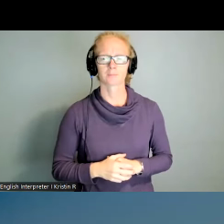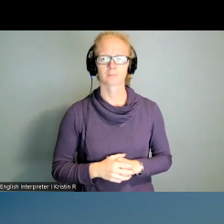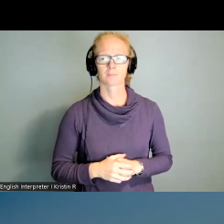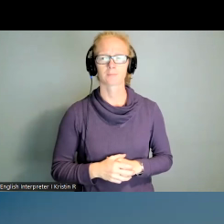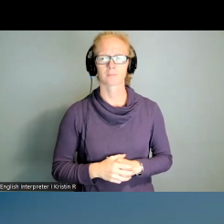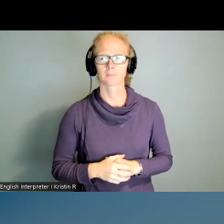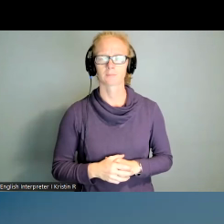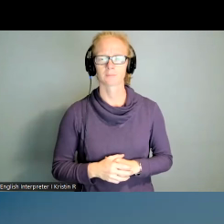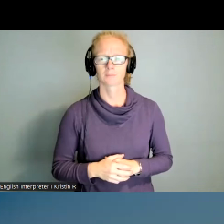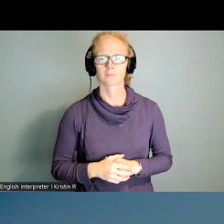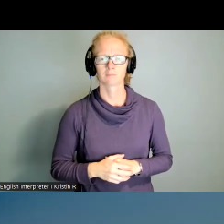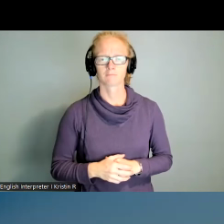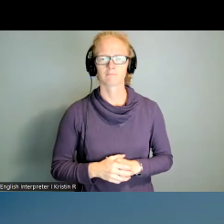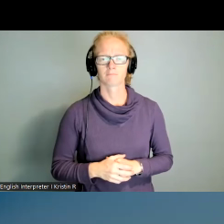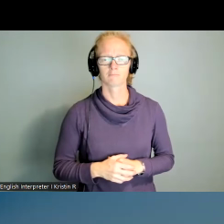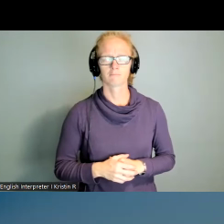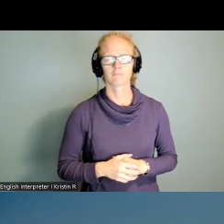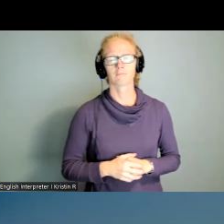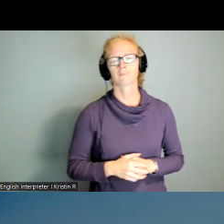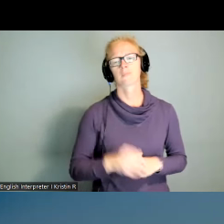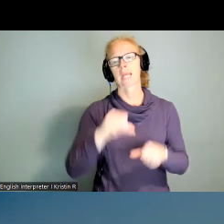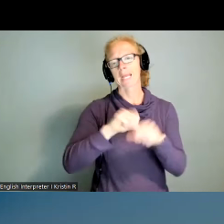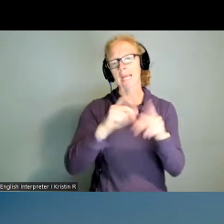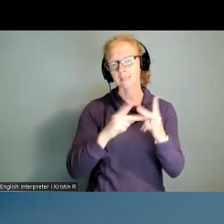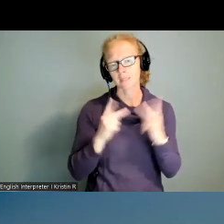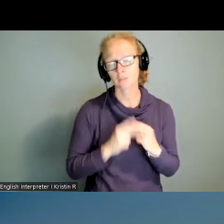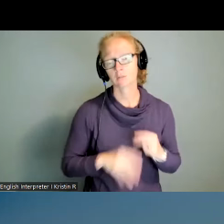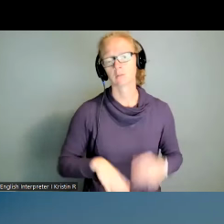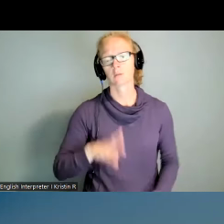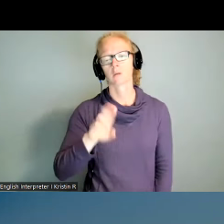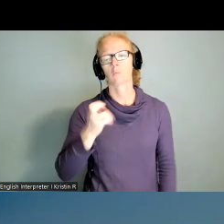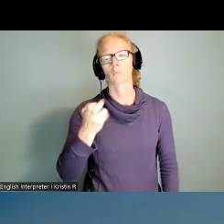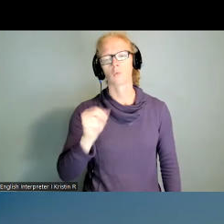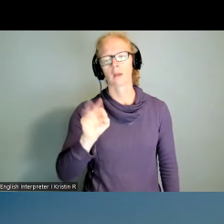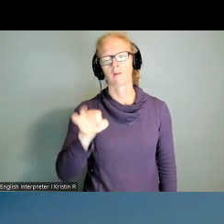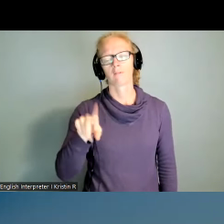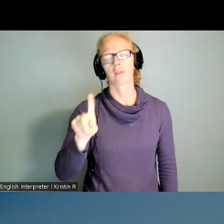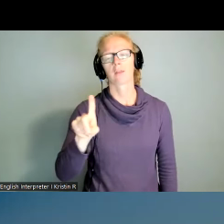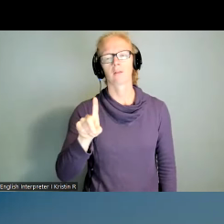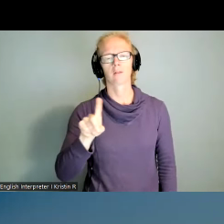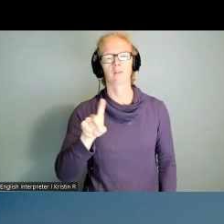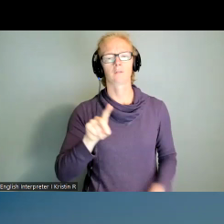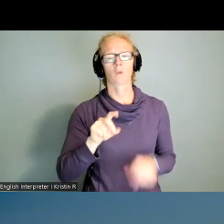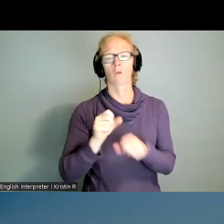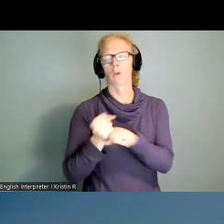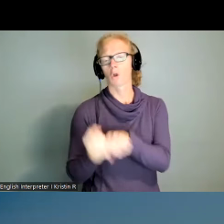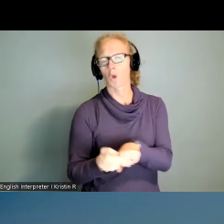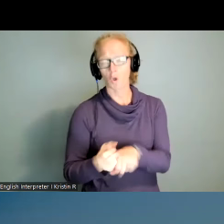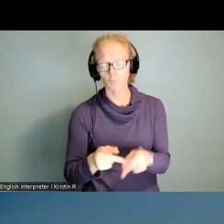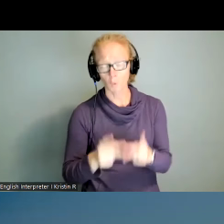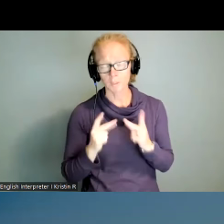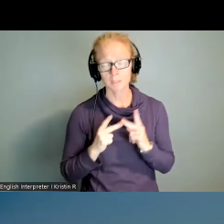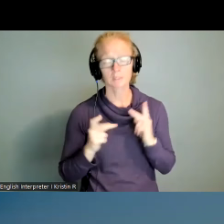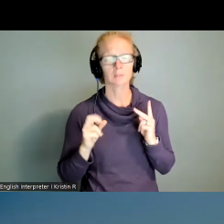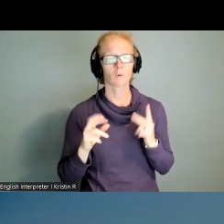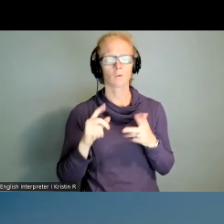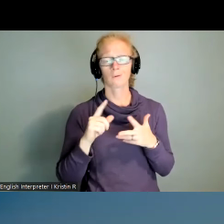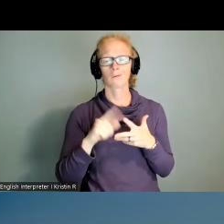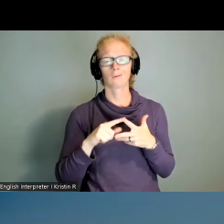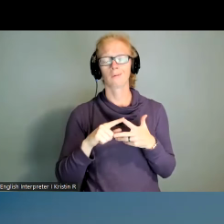this would be selecting either gas stations, brownfields, retail, commercial, or golf courses, or you might want to decide to select